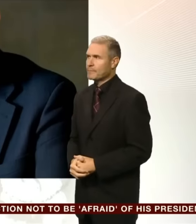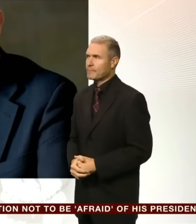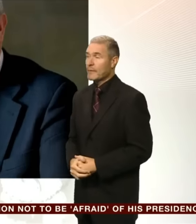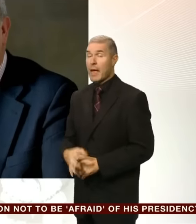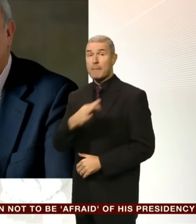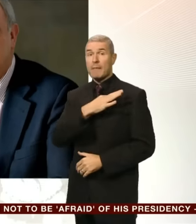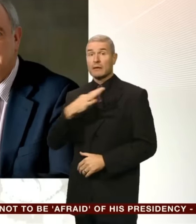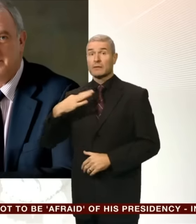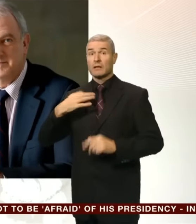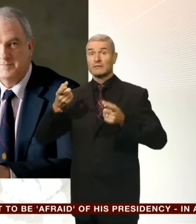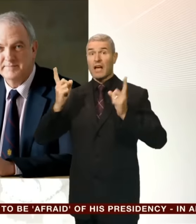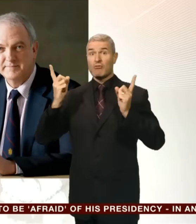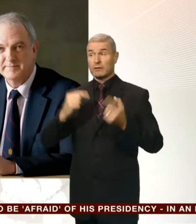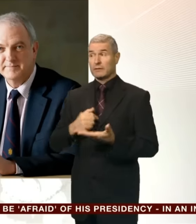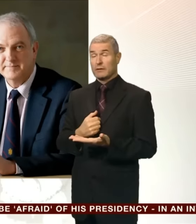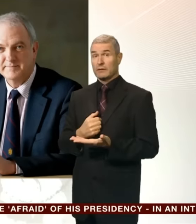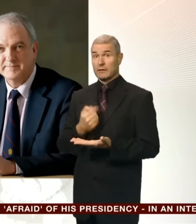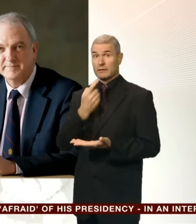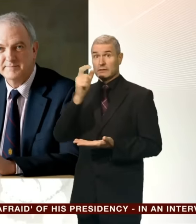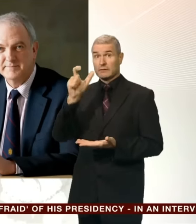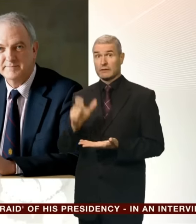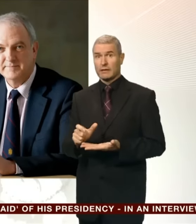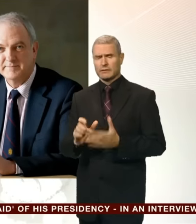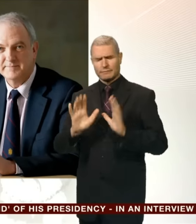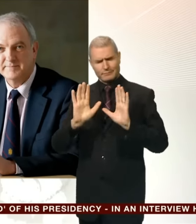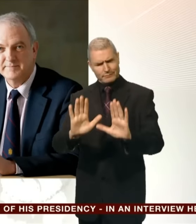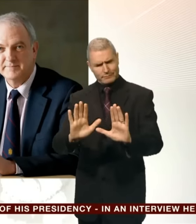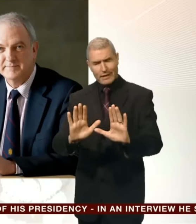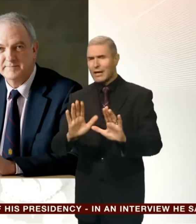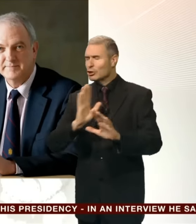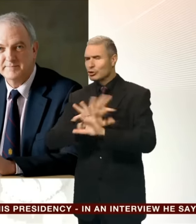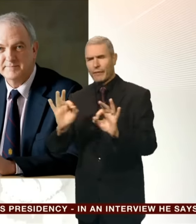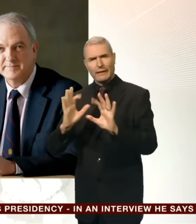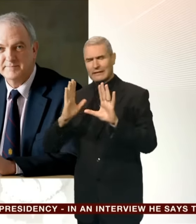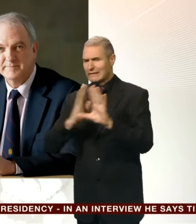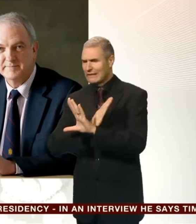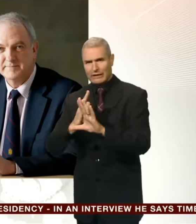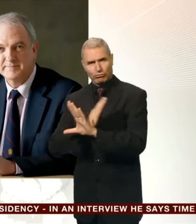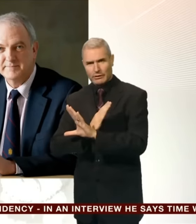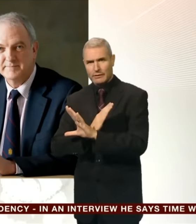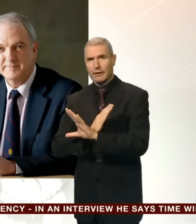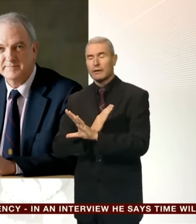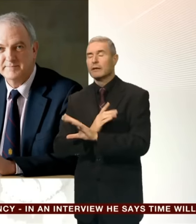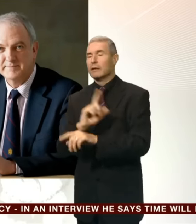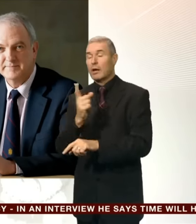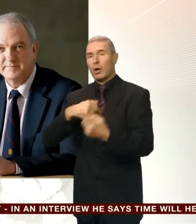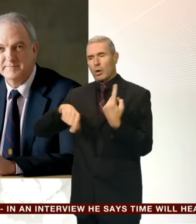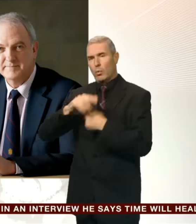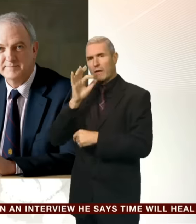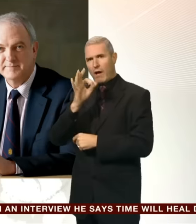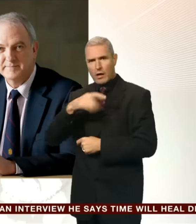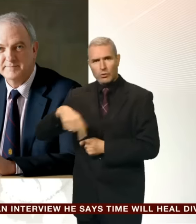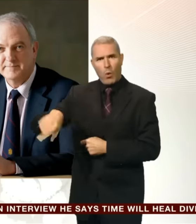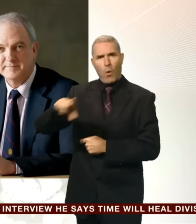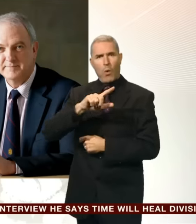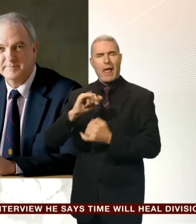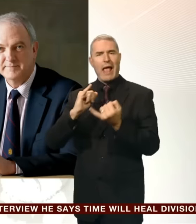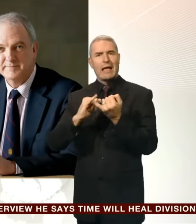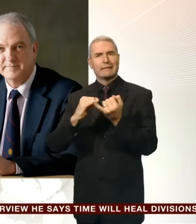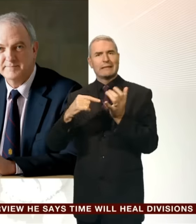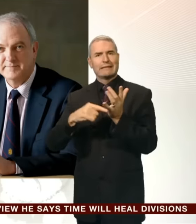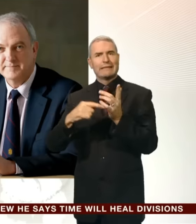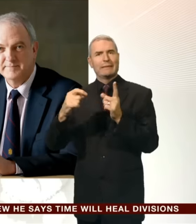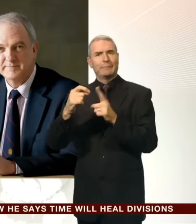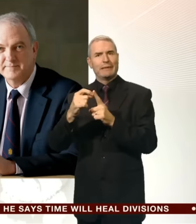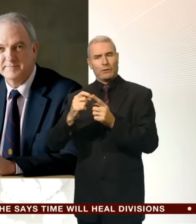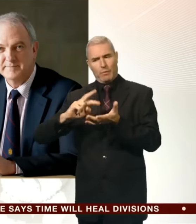medical director of NHS England, Sir Bruce Keogh, said claims of secrecy have been overtaken by the fact that we've asked that all STPs are now published over